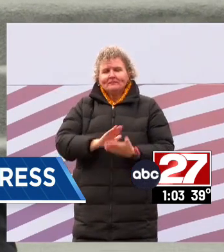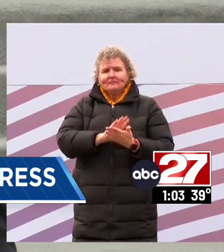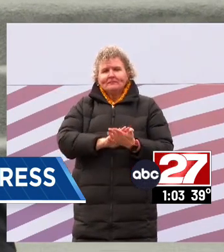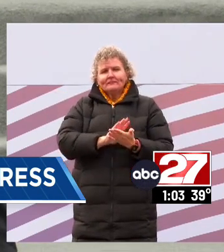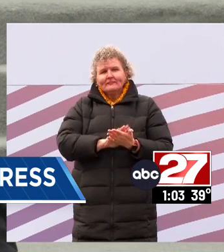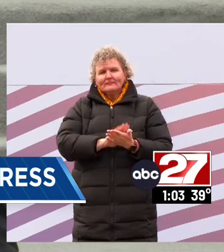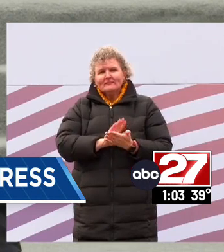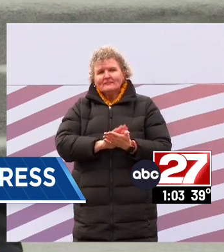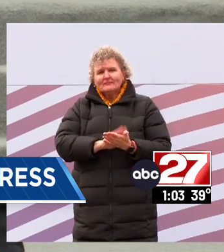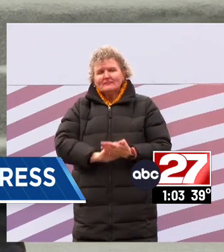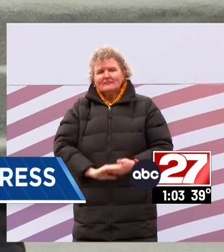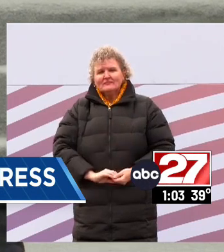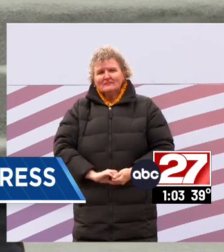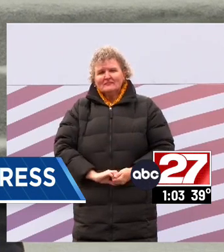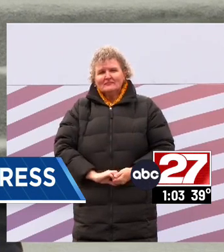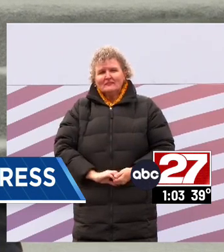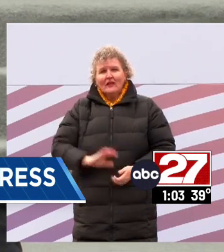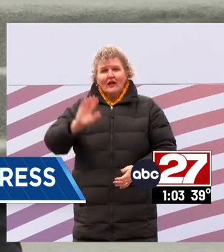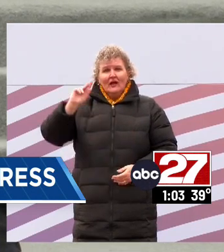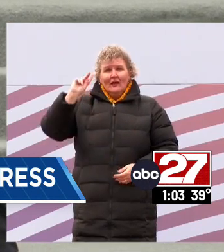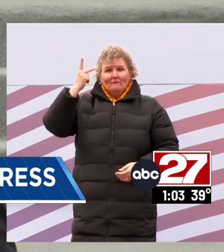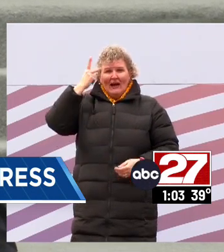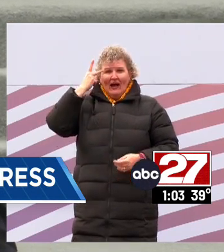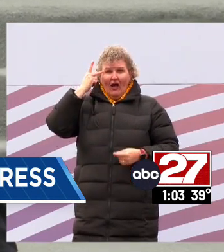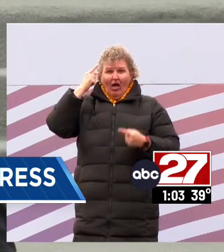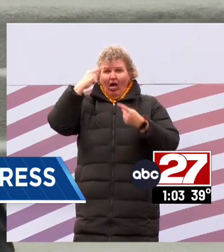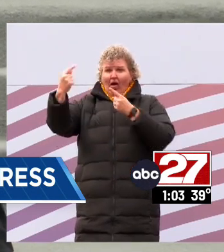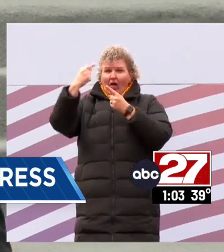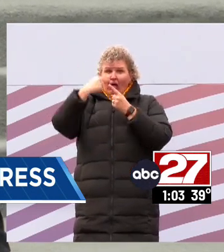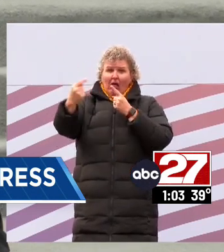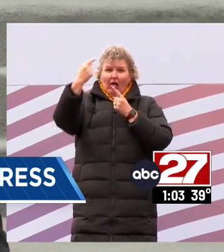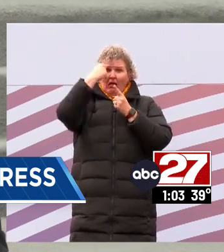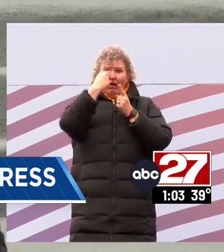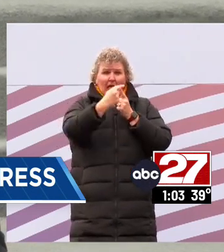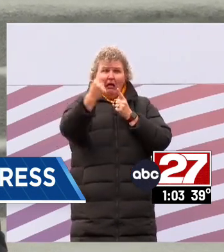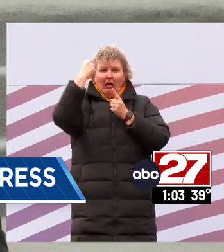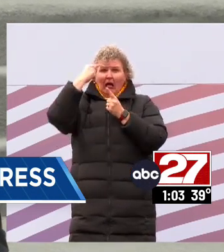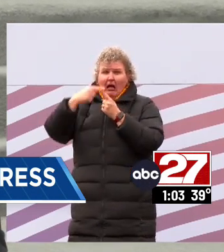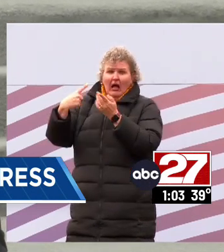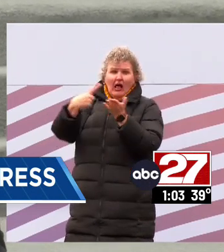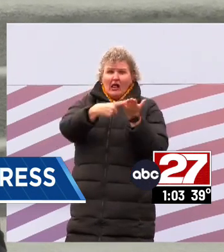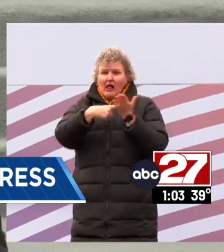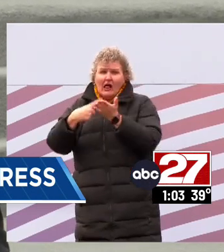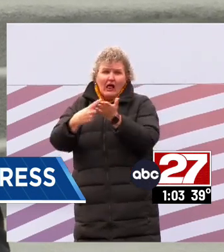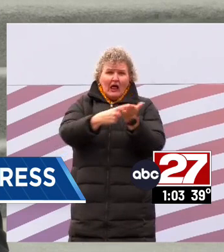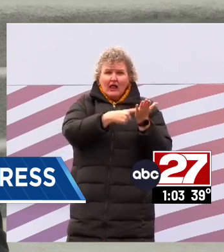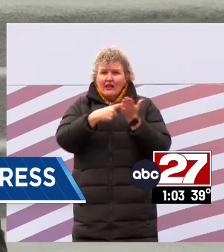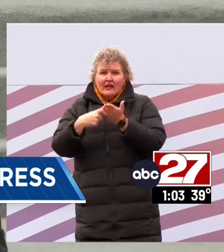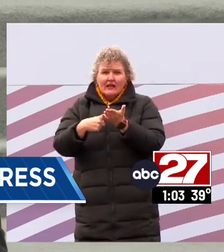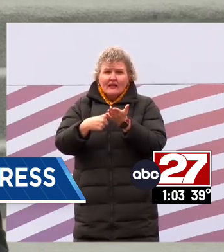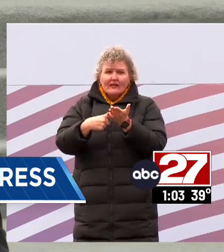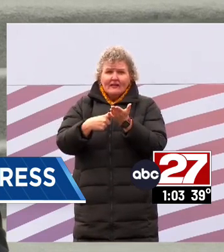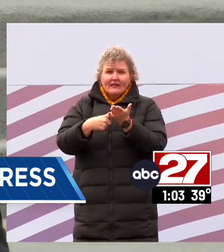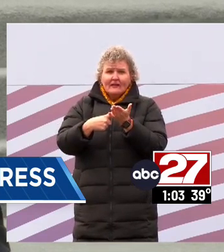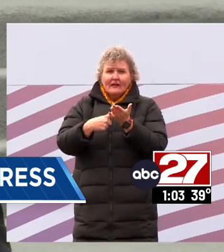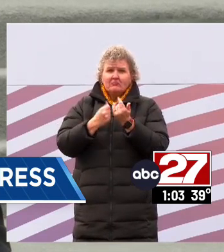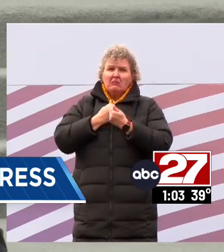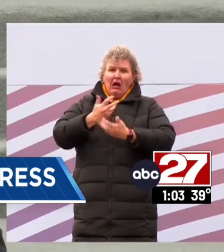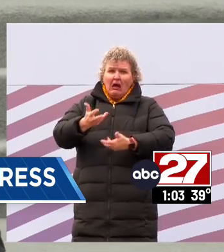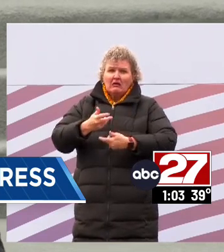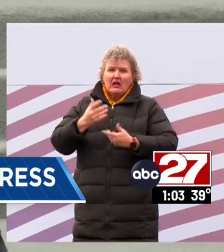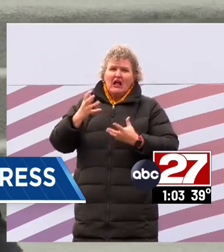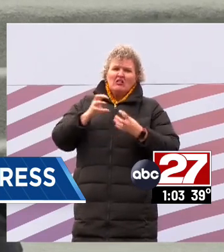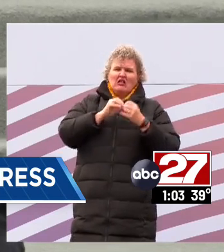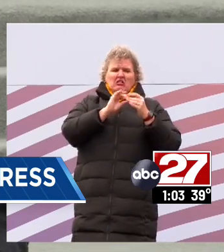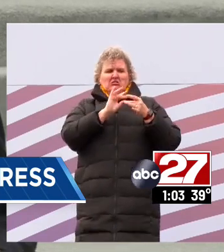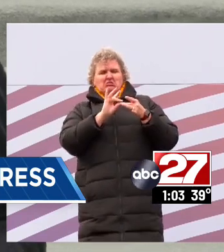Where political differences cause debate but do not give rise to demagogues. The